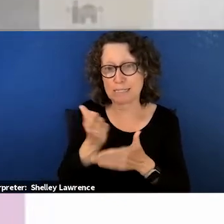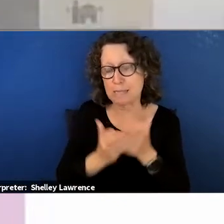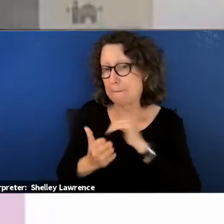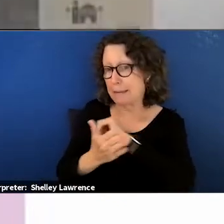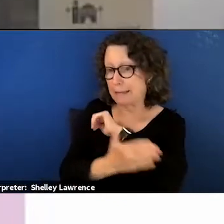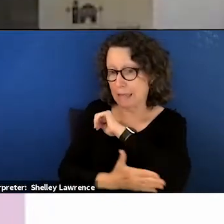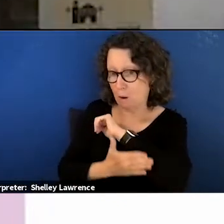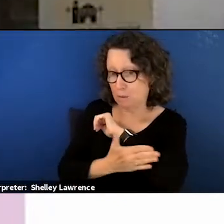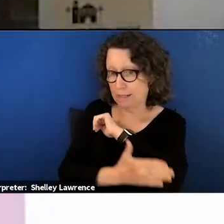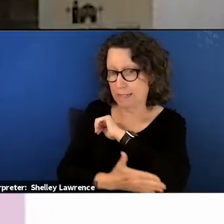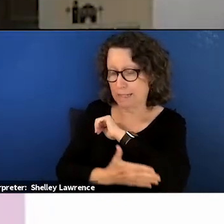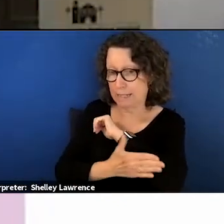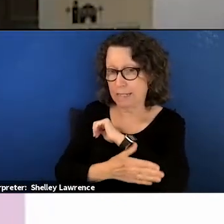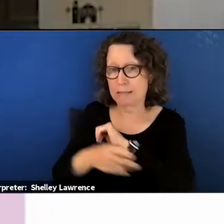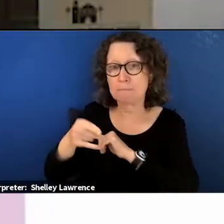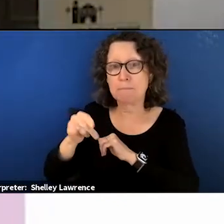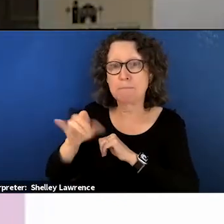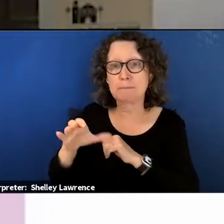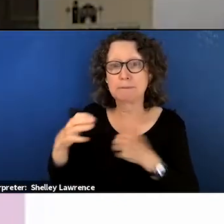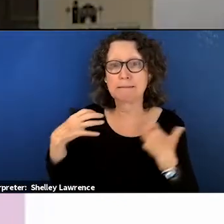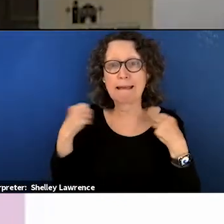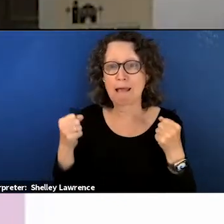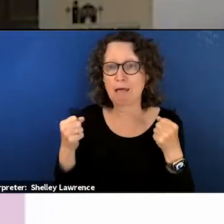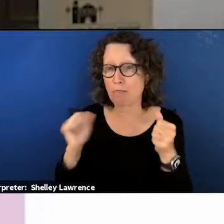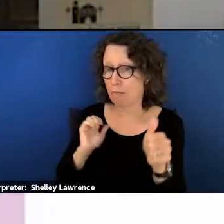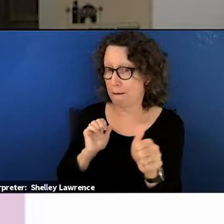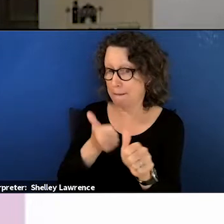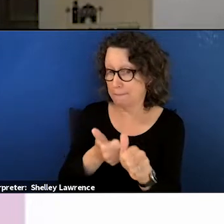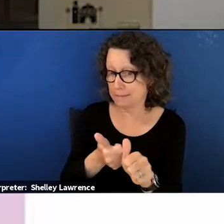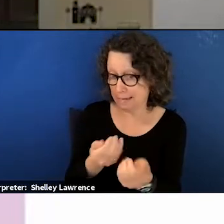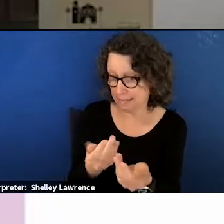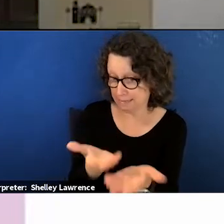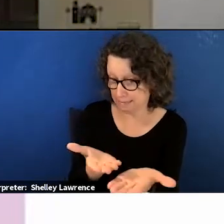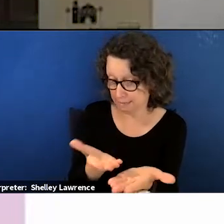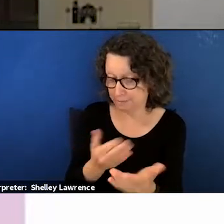county public health updates. And